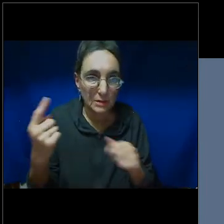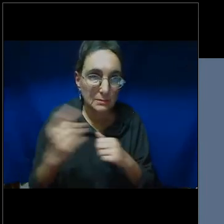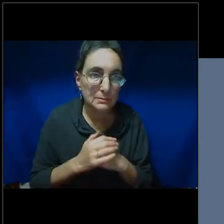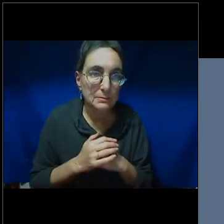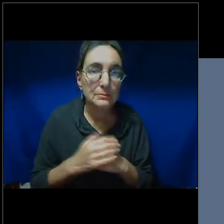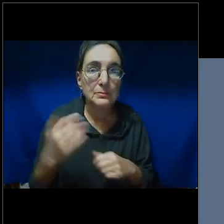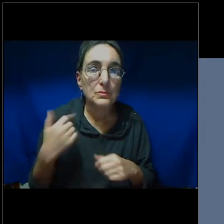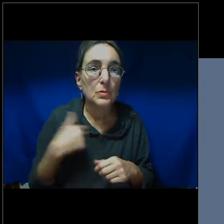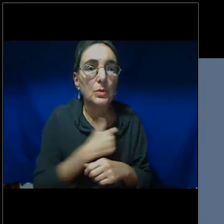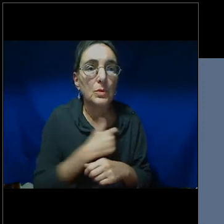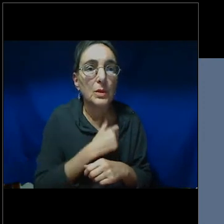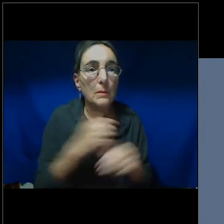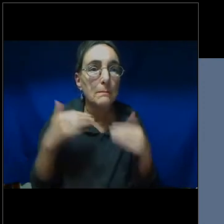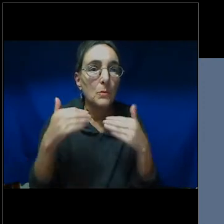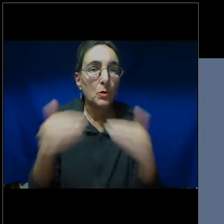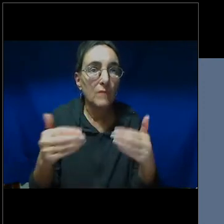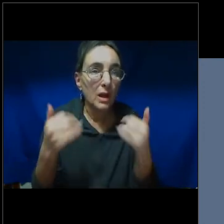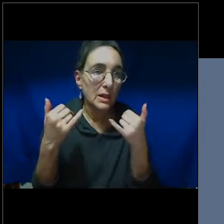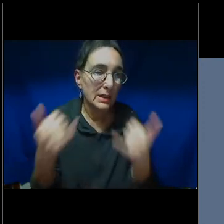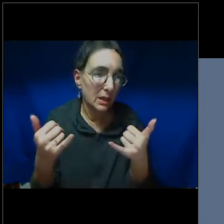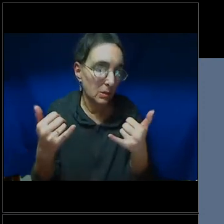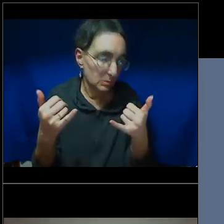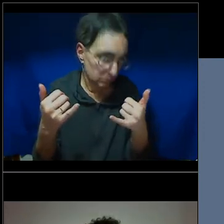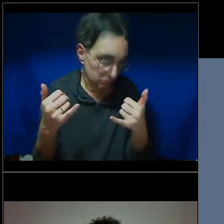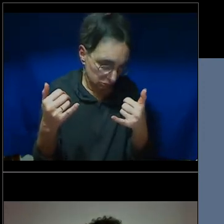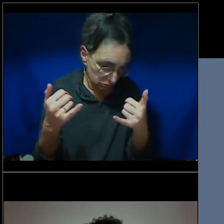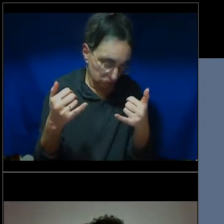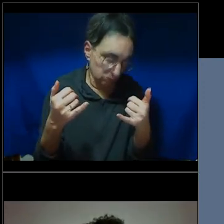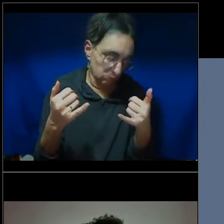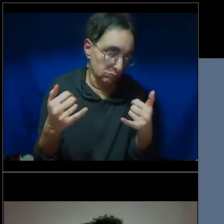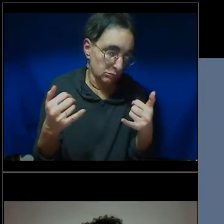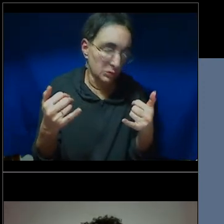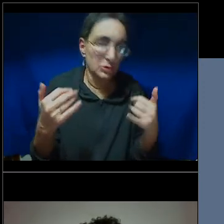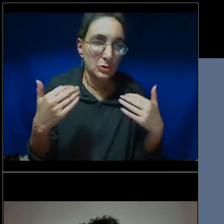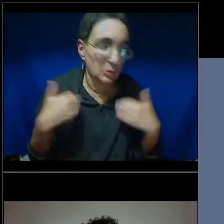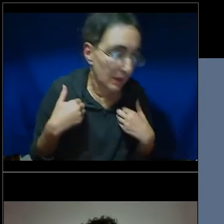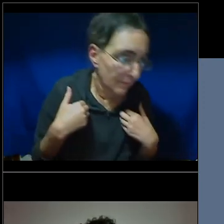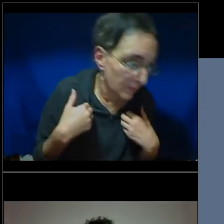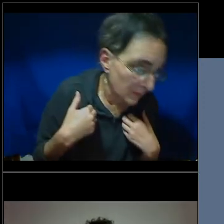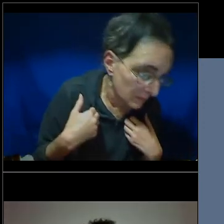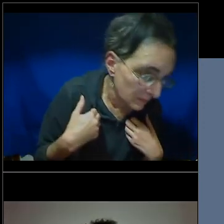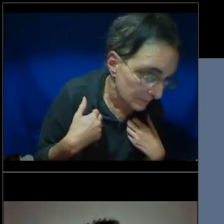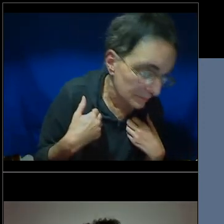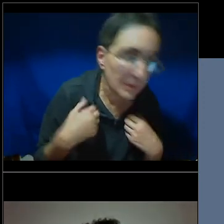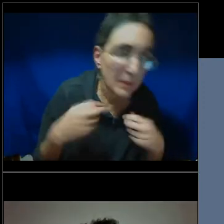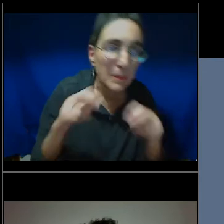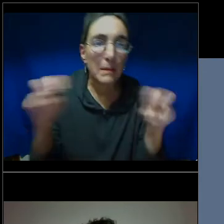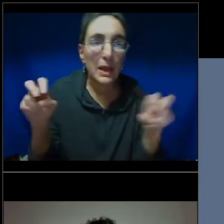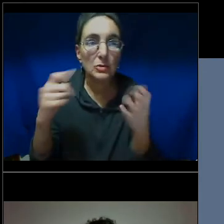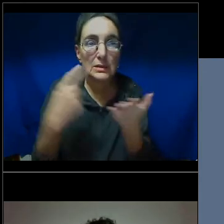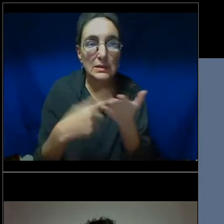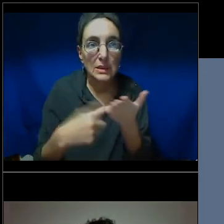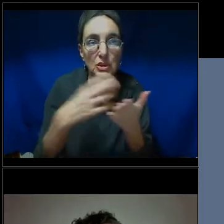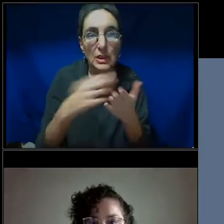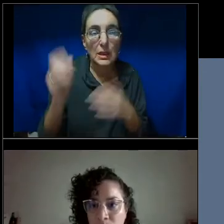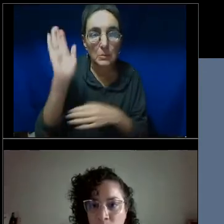We'll move on now to tab 6, the panel discussion and